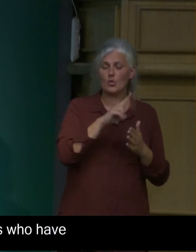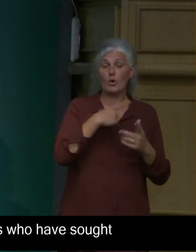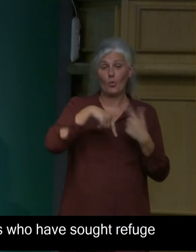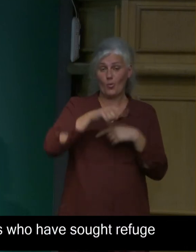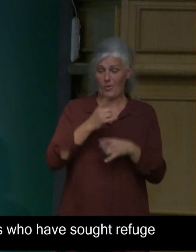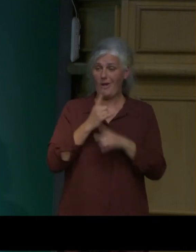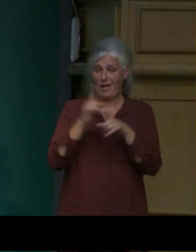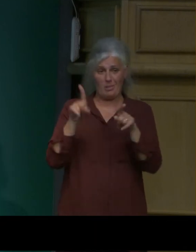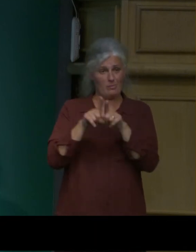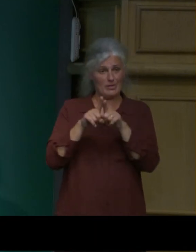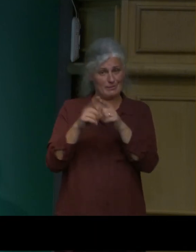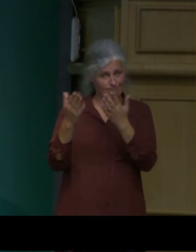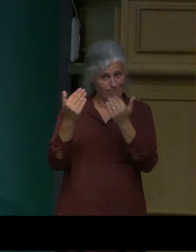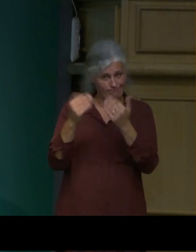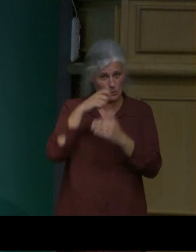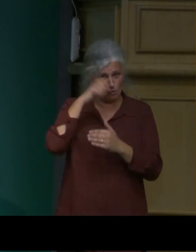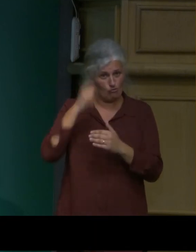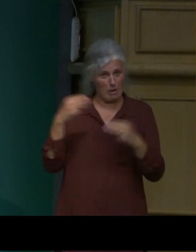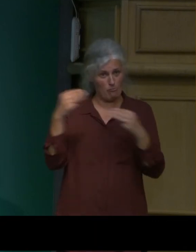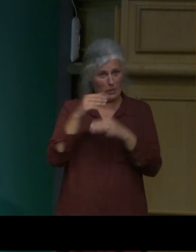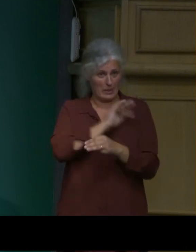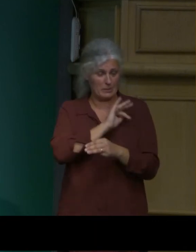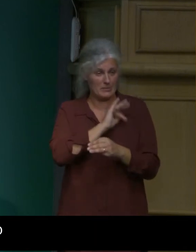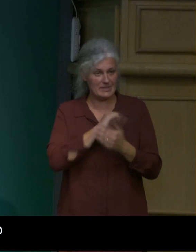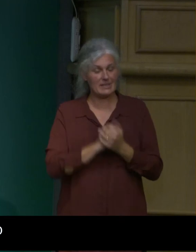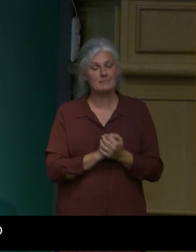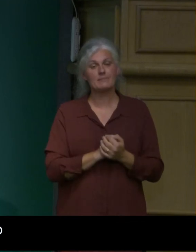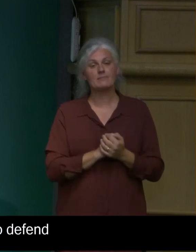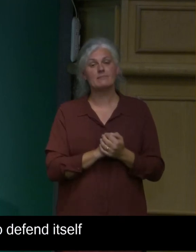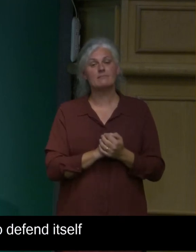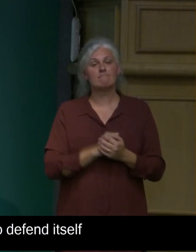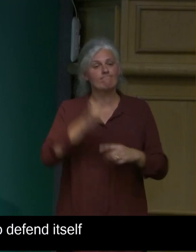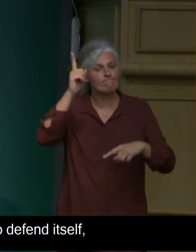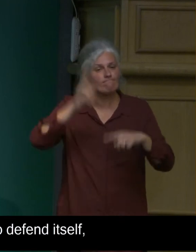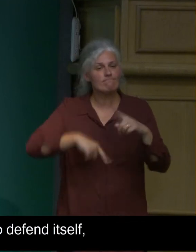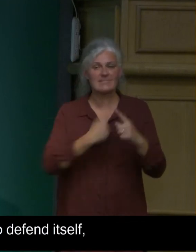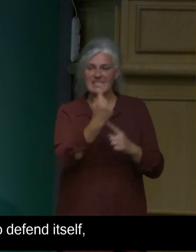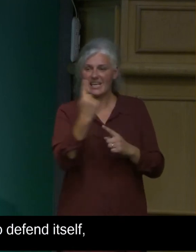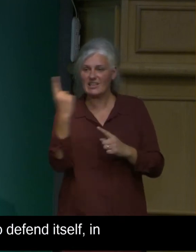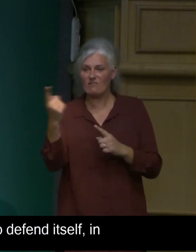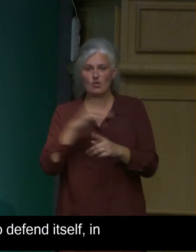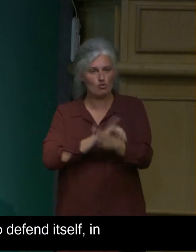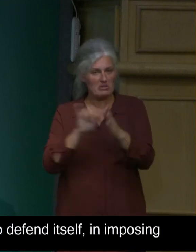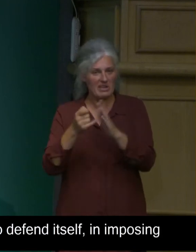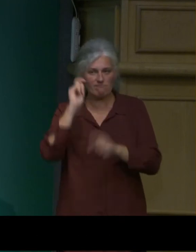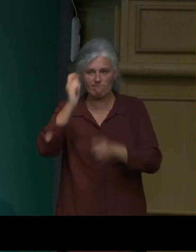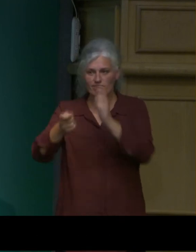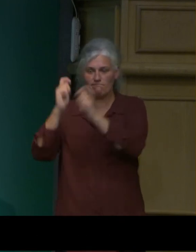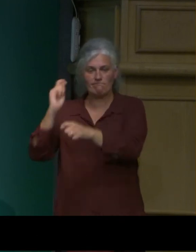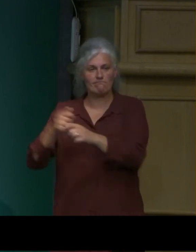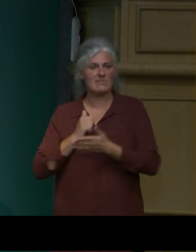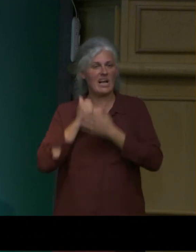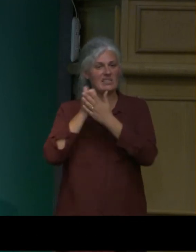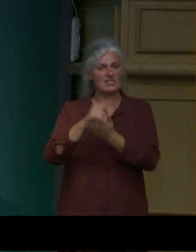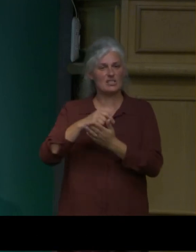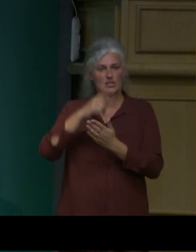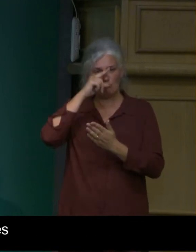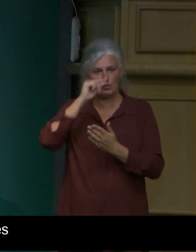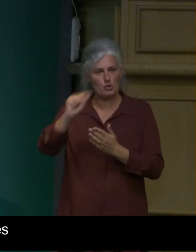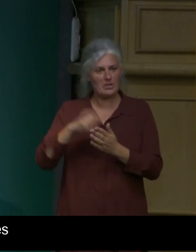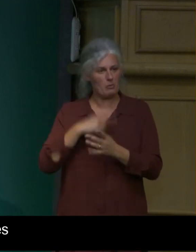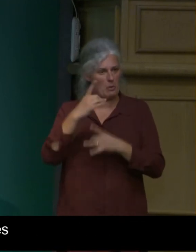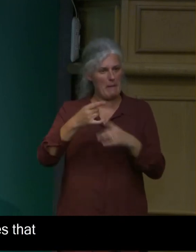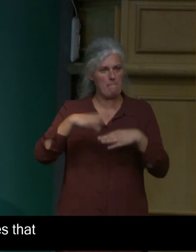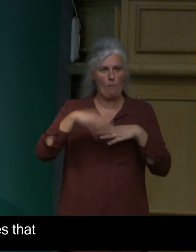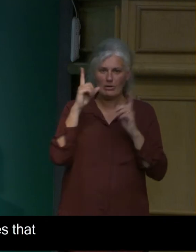helped Ukraine to defend itself in imposing sanctions on the individuals and entities that assist Putin we're making